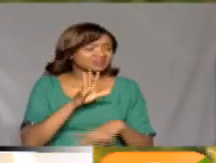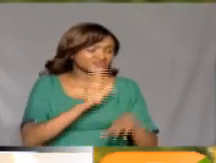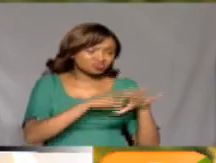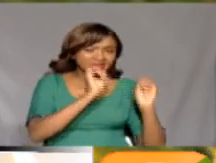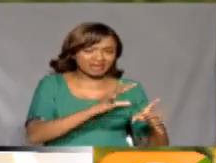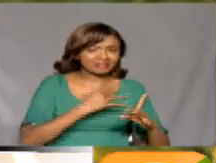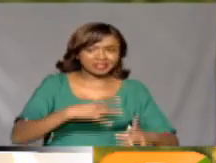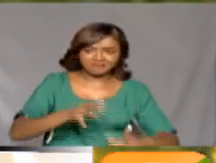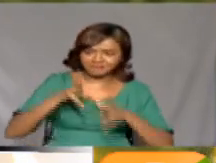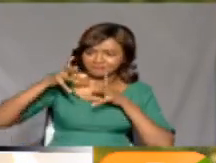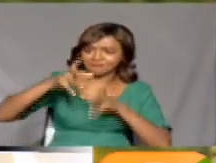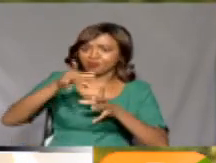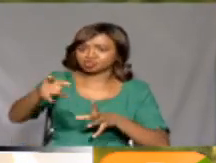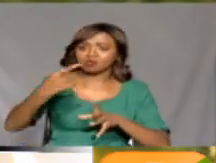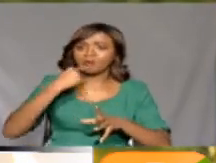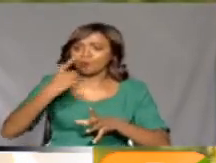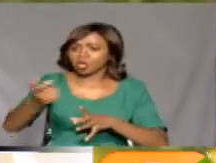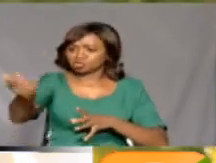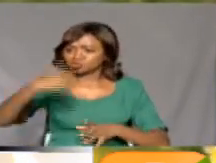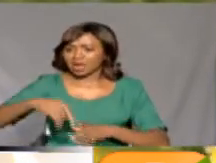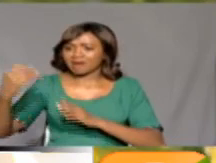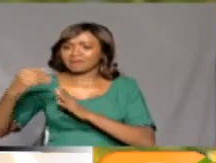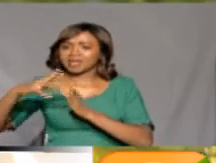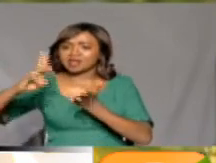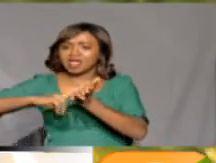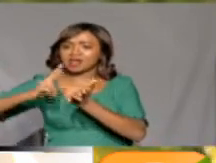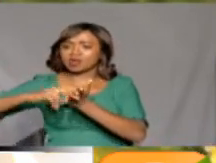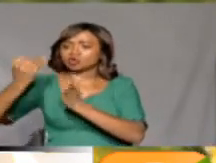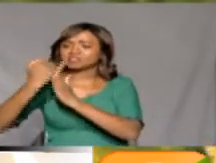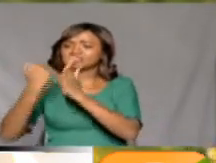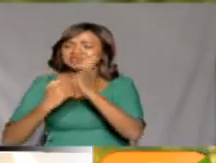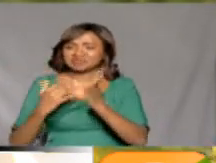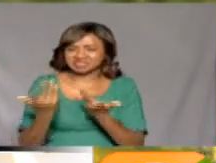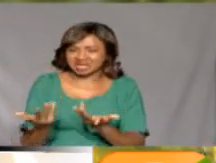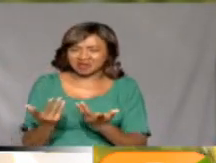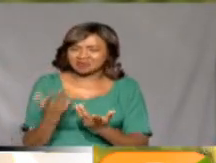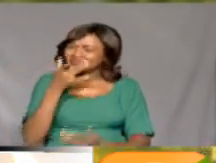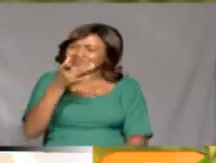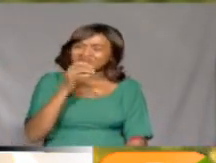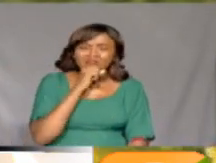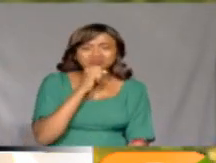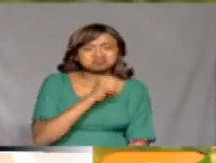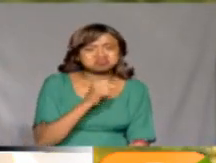and harass an old man, you know,